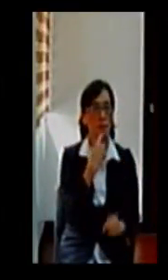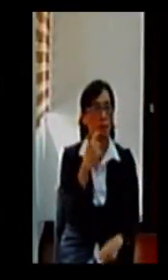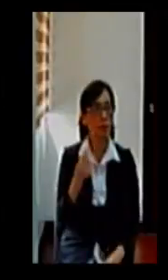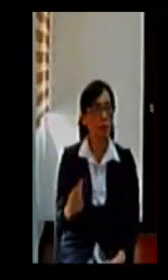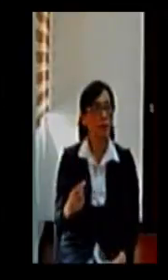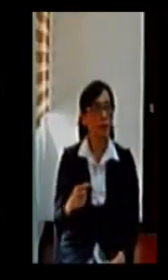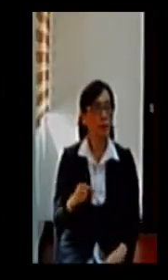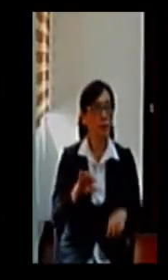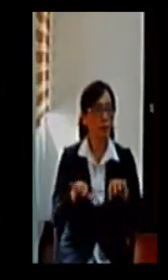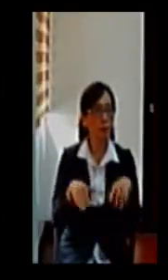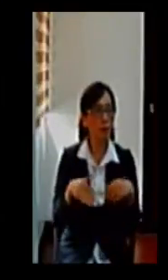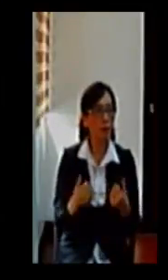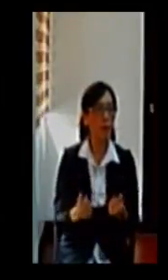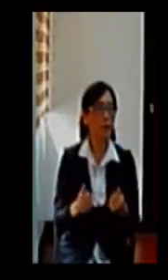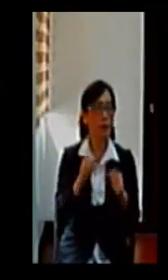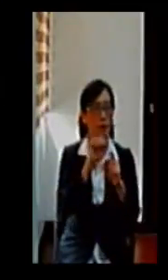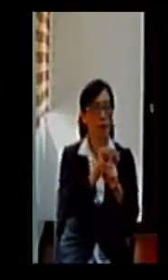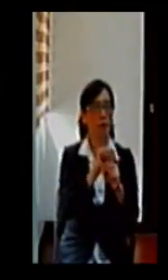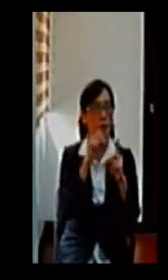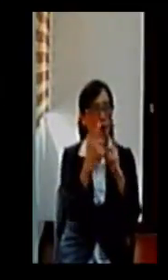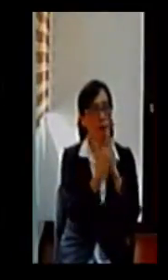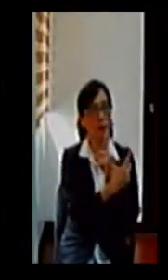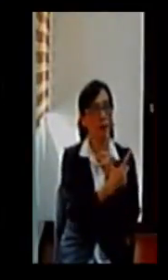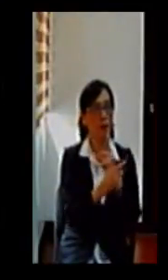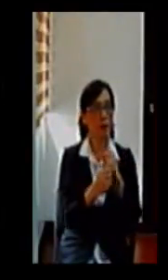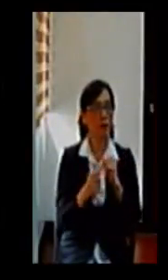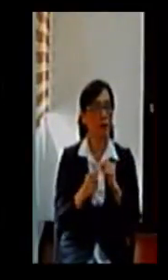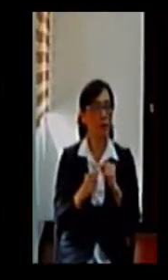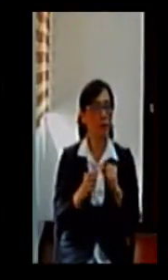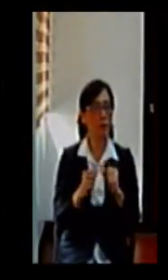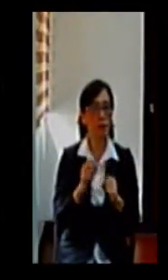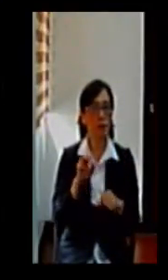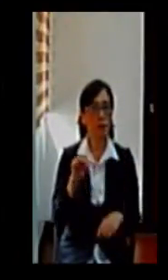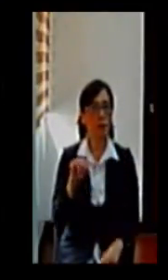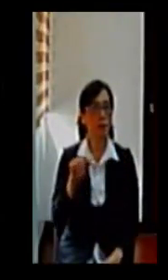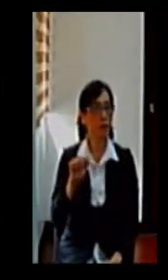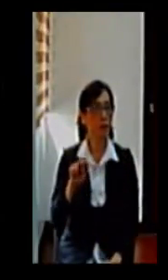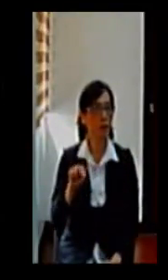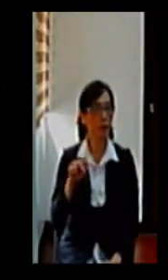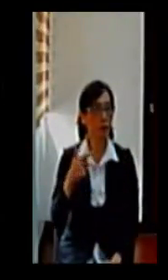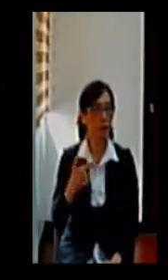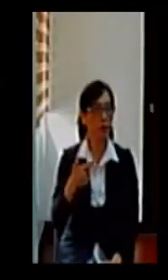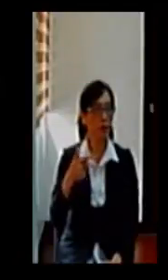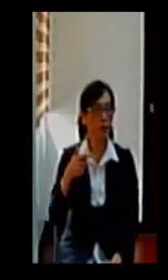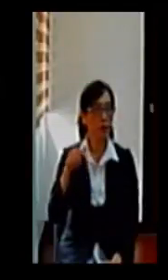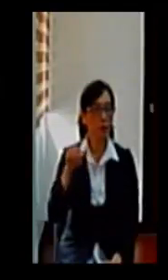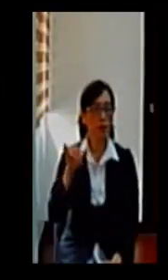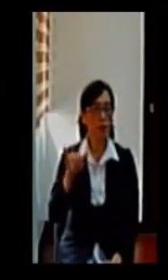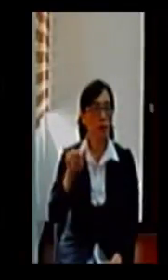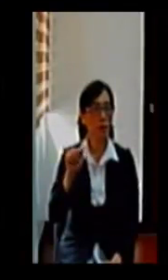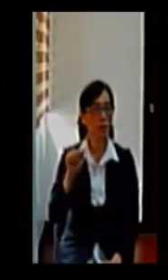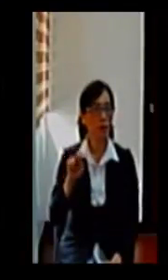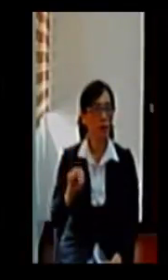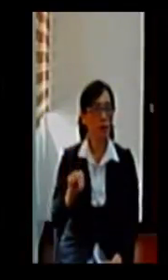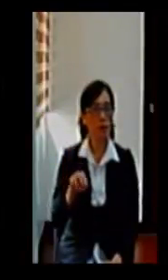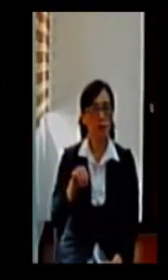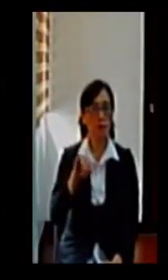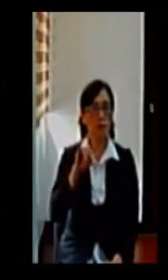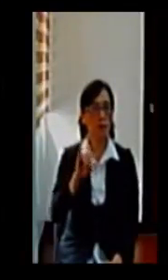affects the culture of Mangyan people. Because also I wanted to understand it, because earlier we do have Ifugao witnesses